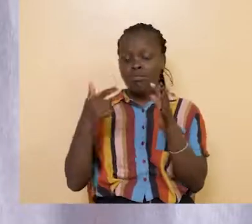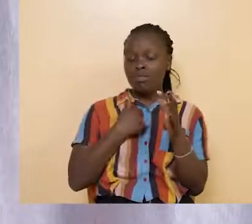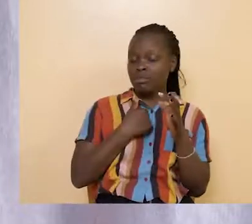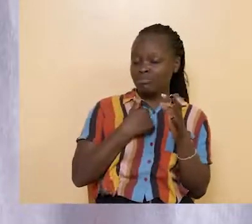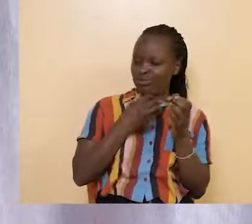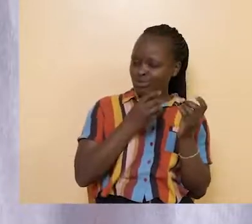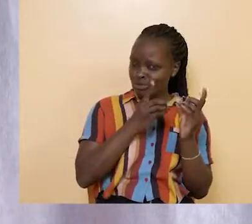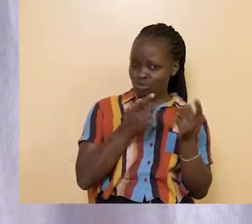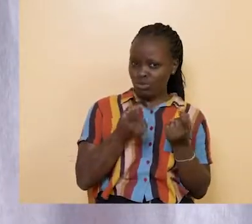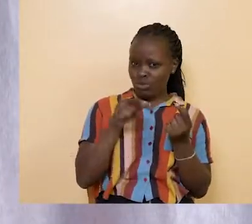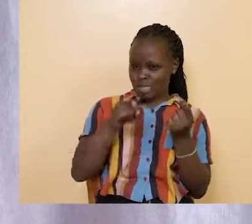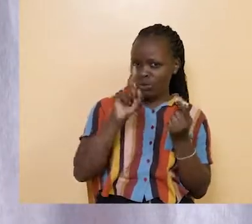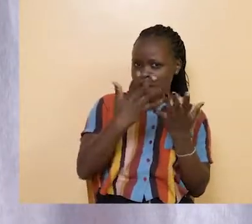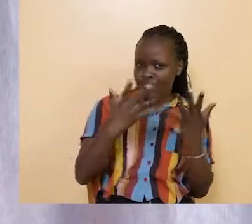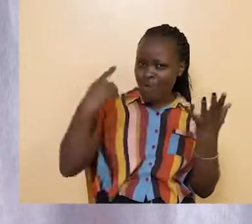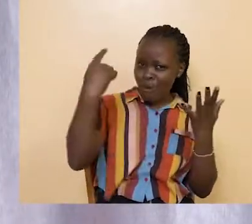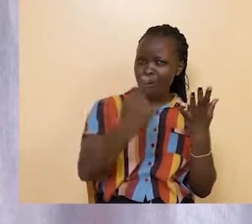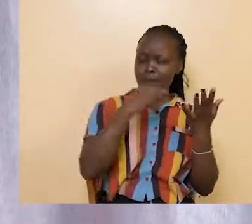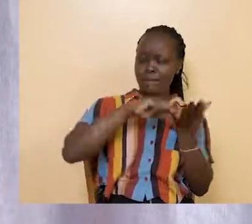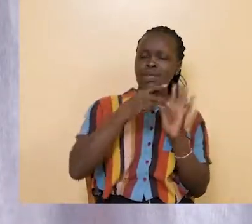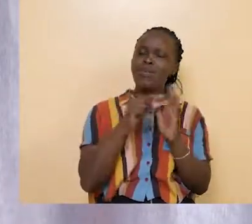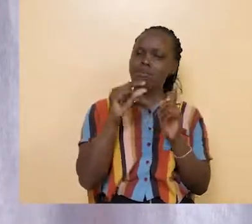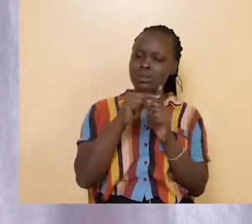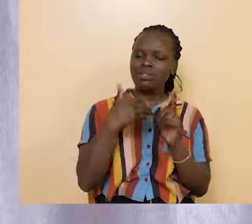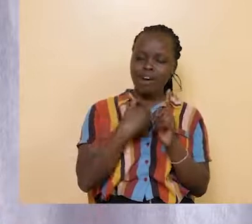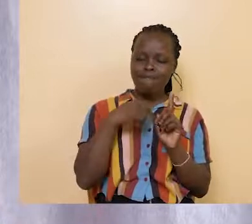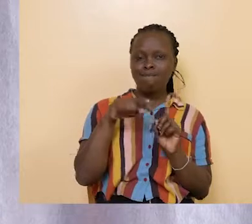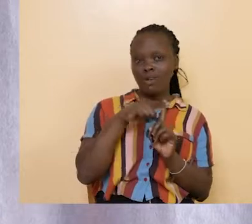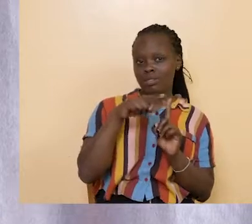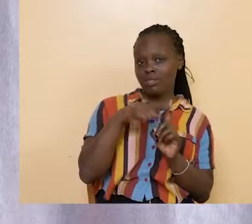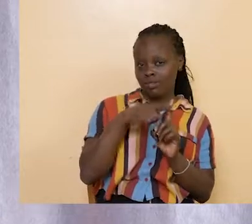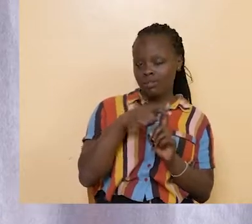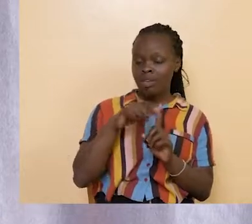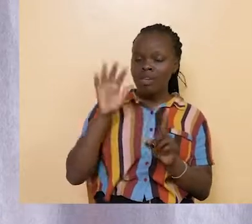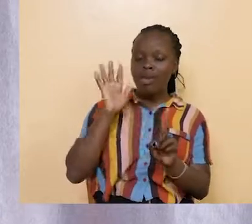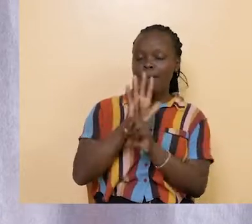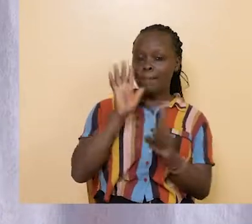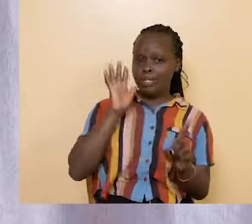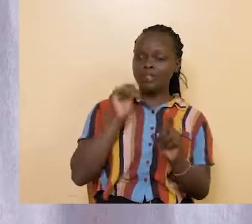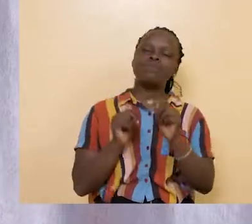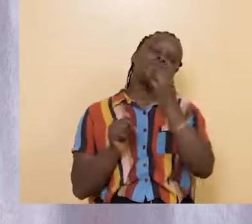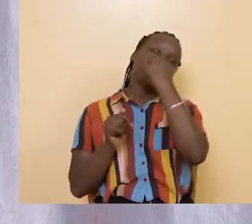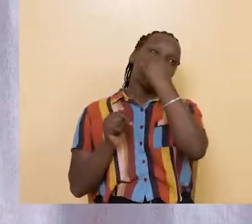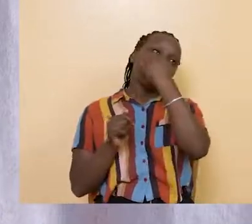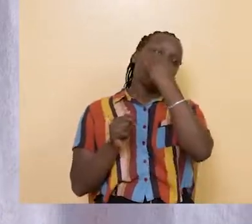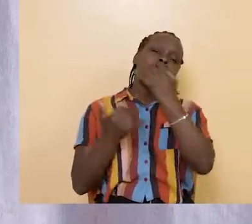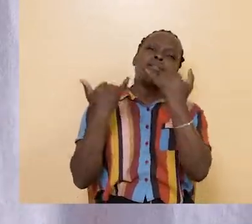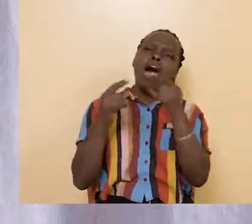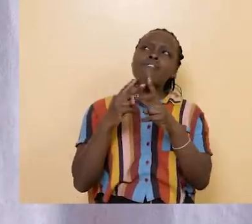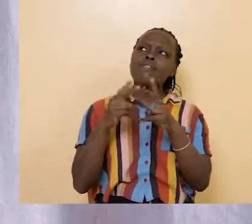nothing else, I believe our words would have more impact, positive impact than anything else. Now, it's interesting